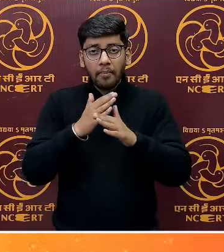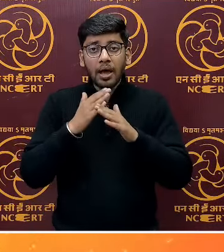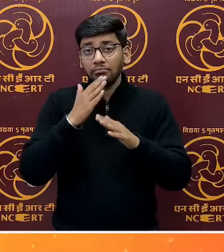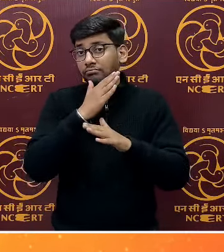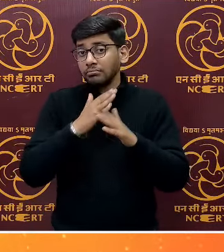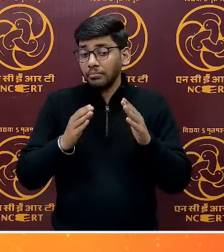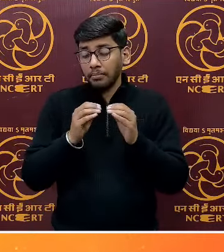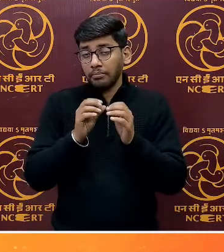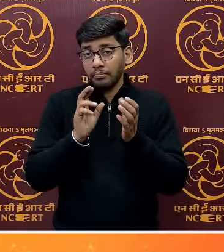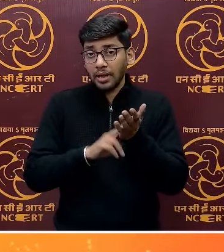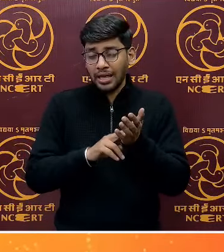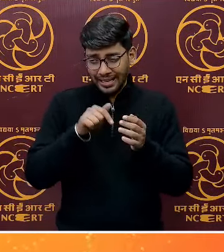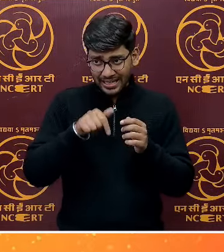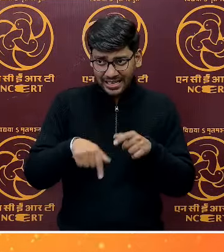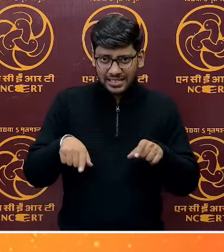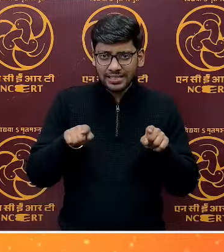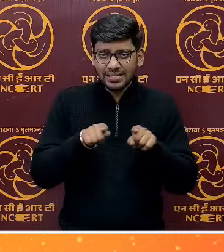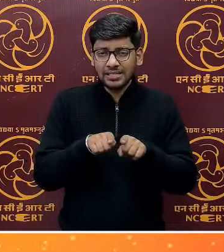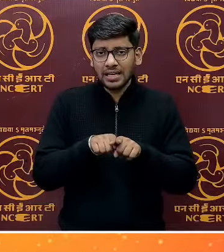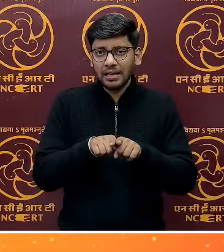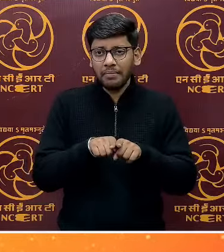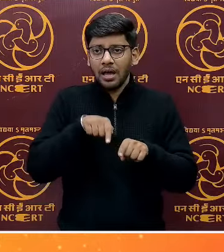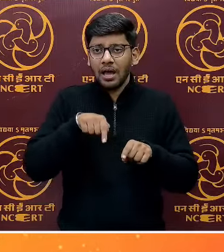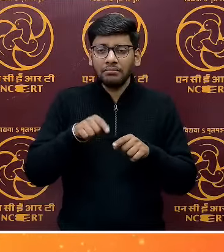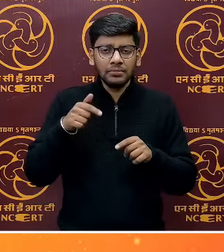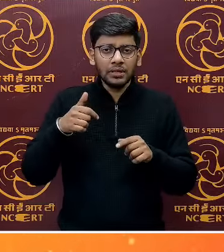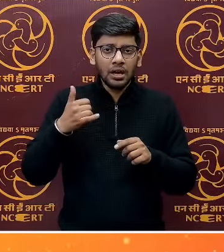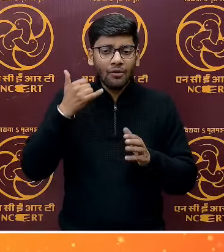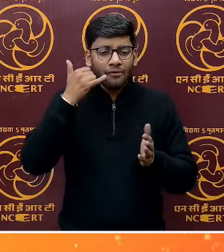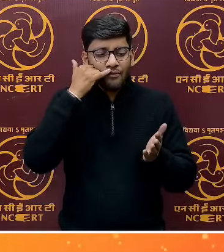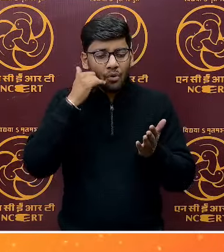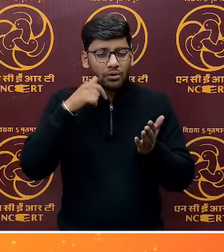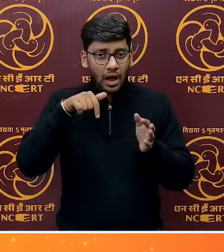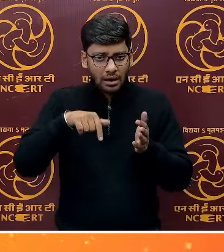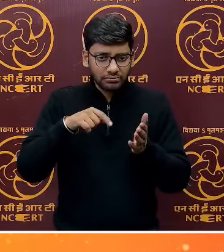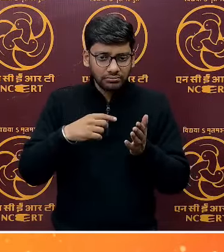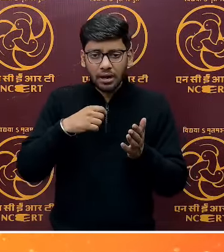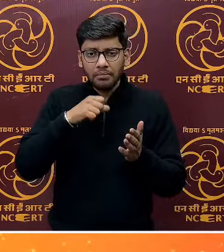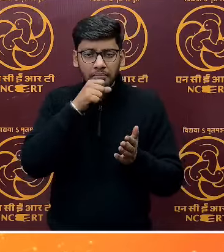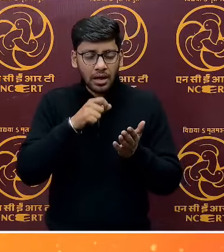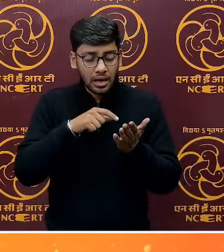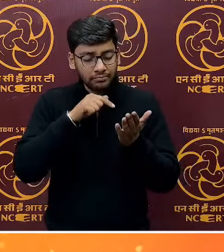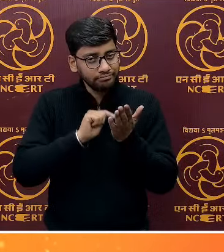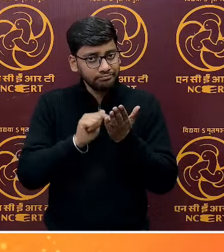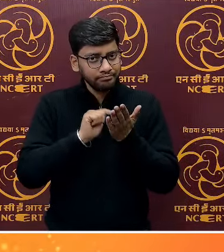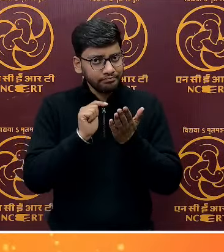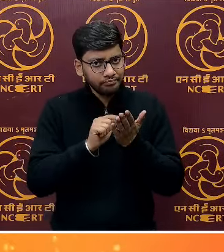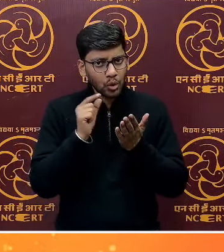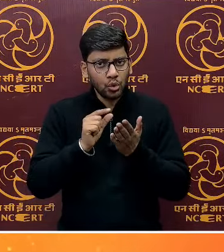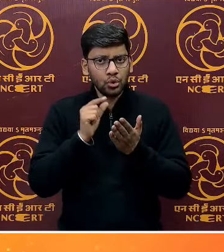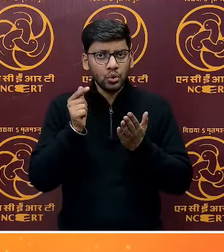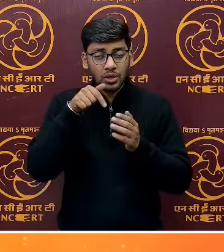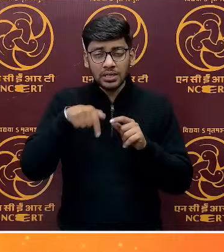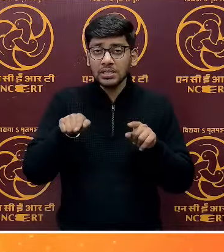game. Like these days, youngsters are busy watching reels. Yeah, so kite was a big problem. You would see